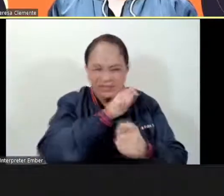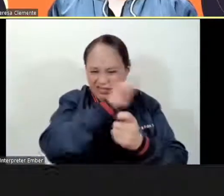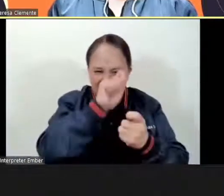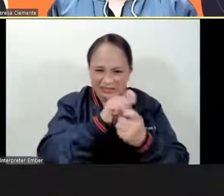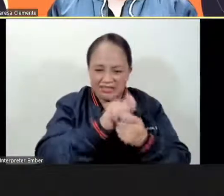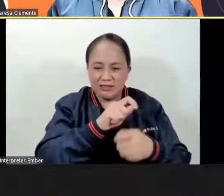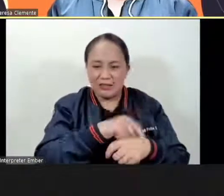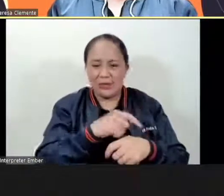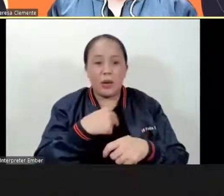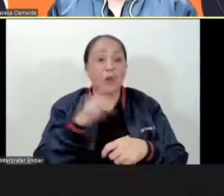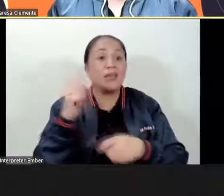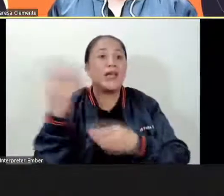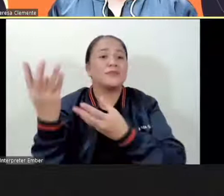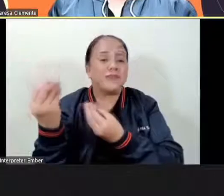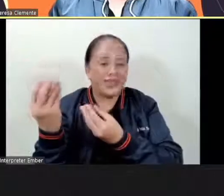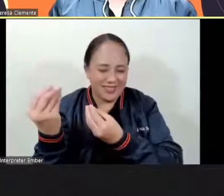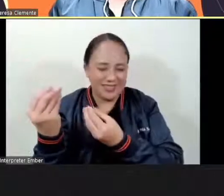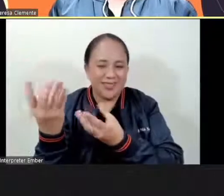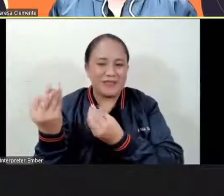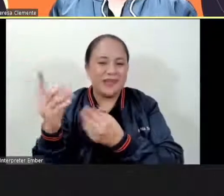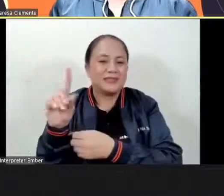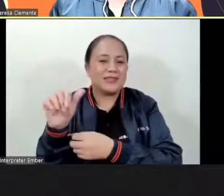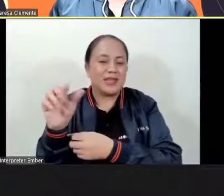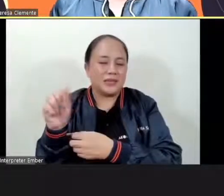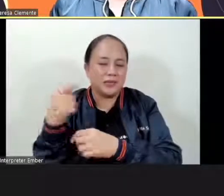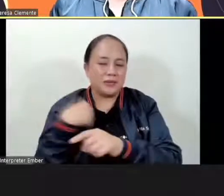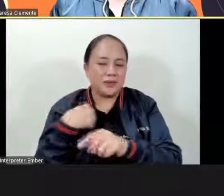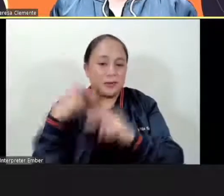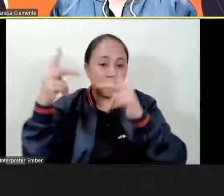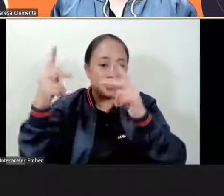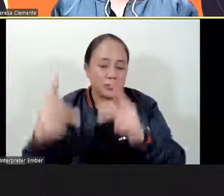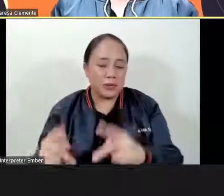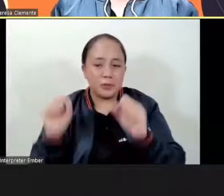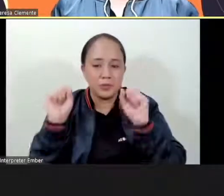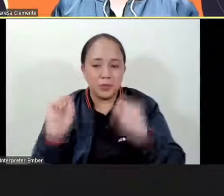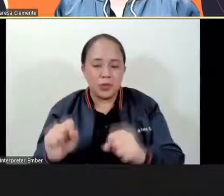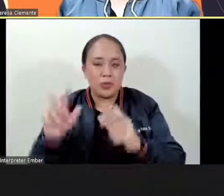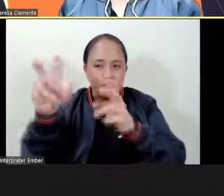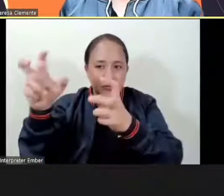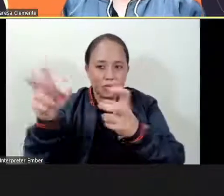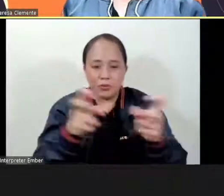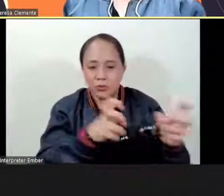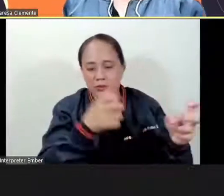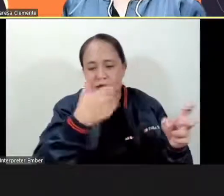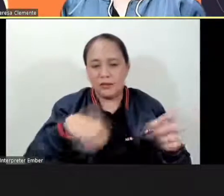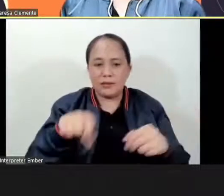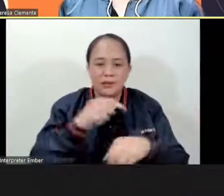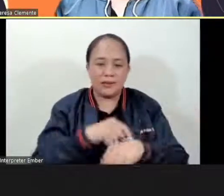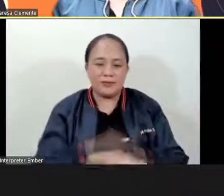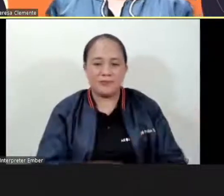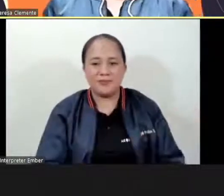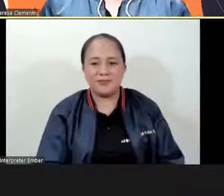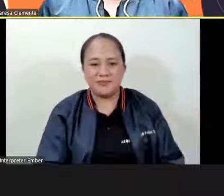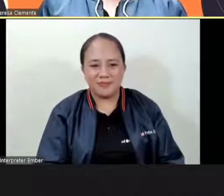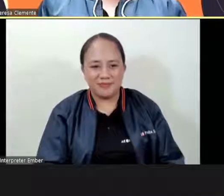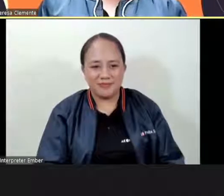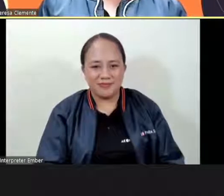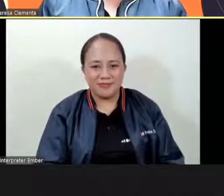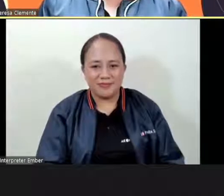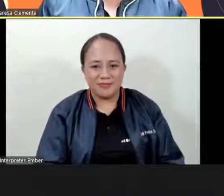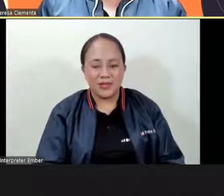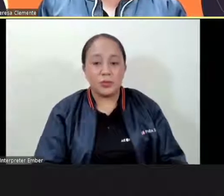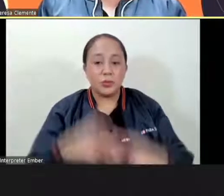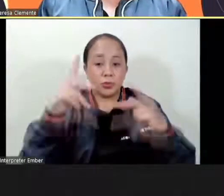least updated yung data na nandoon sa website na pwede nilang kunin anytime. Yung website